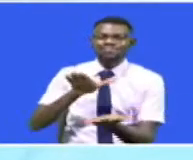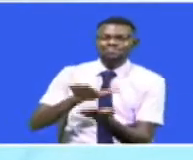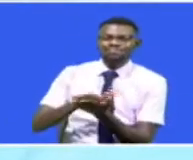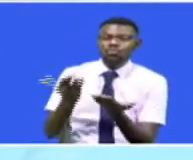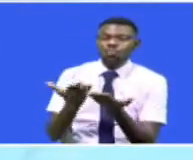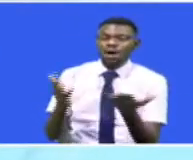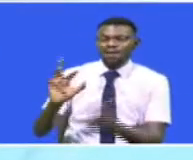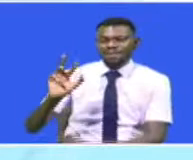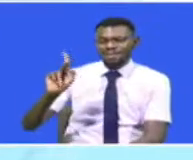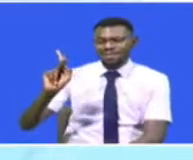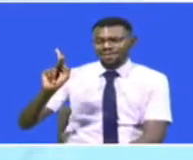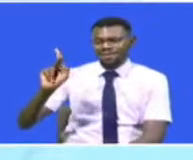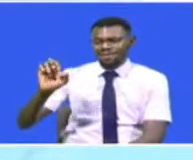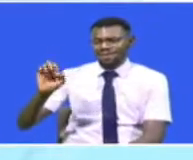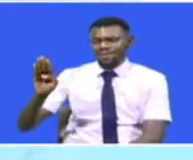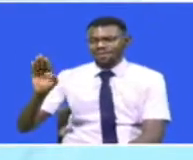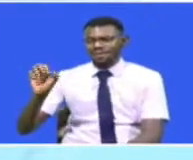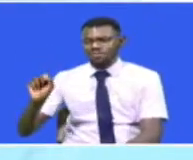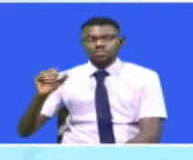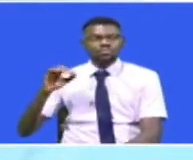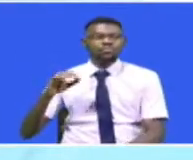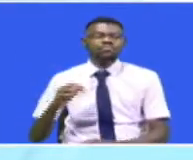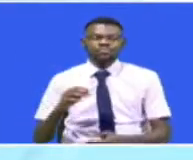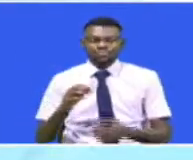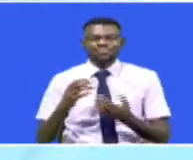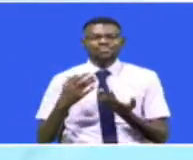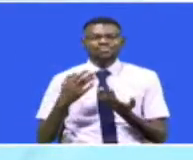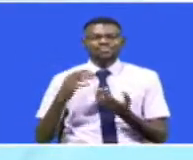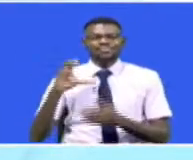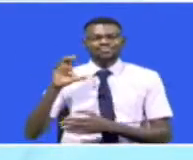Standards warehouse next week. Chris Tairo reports.